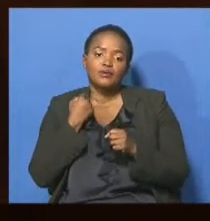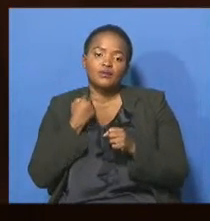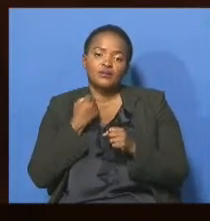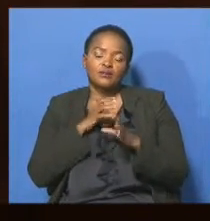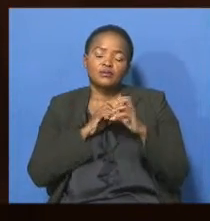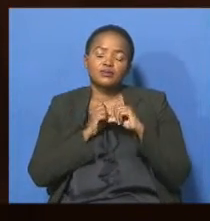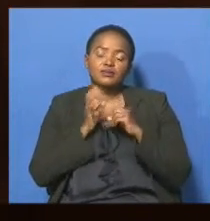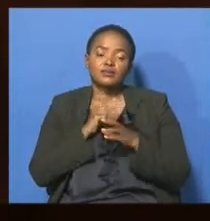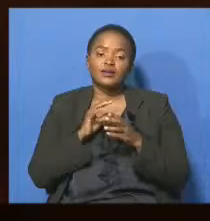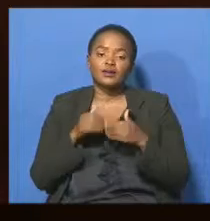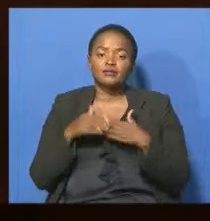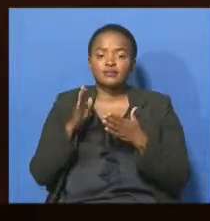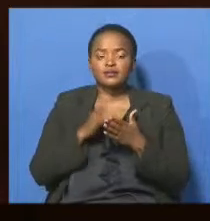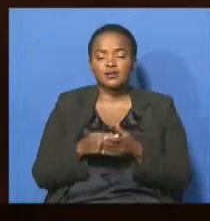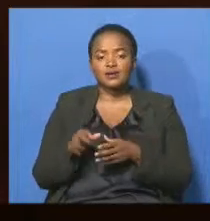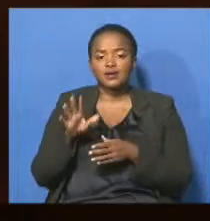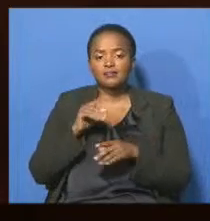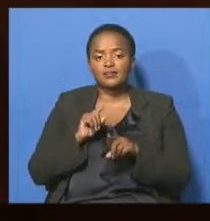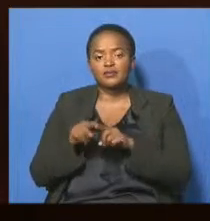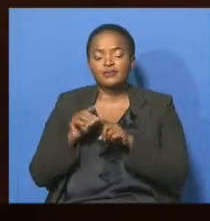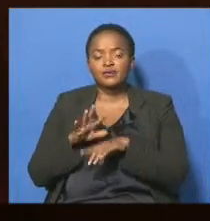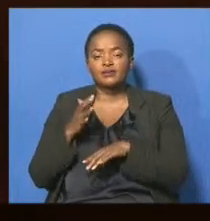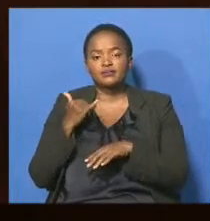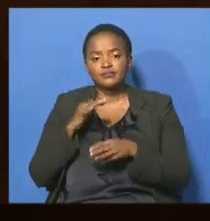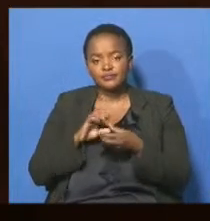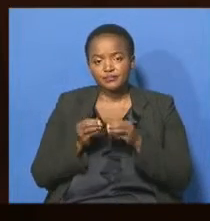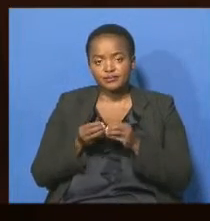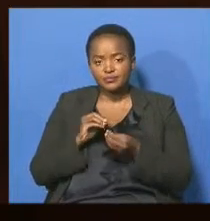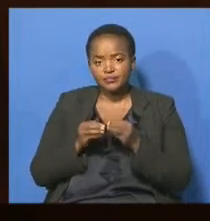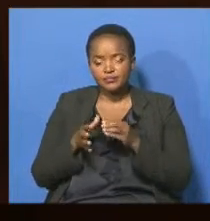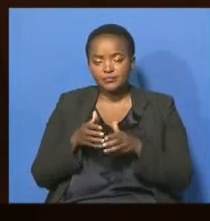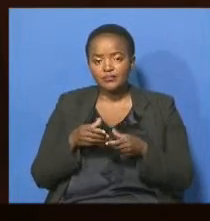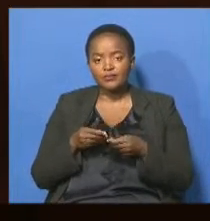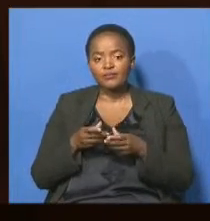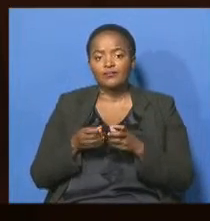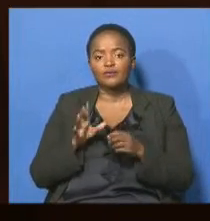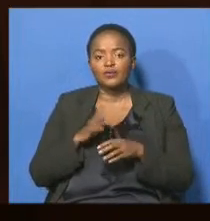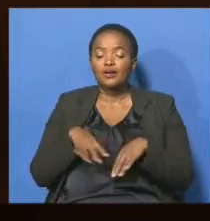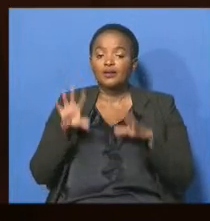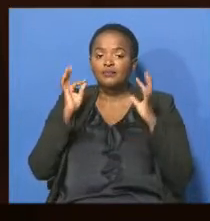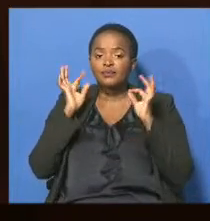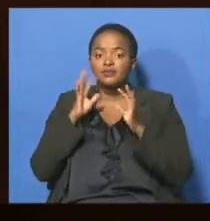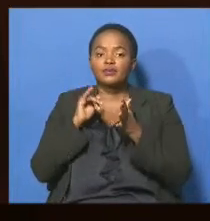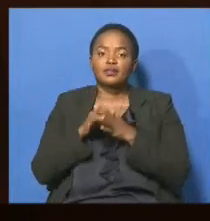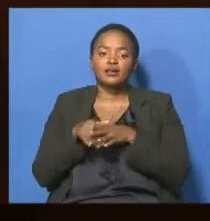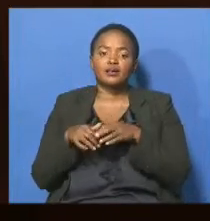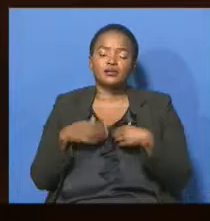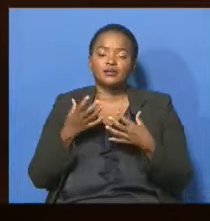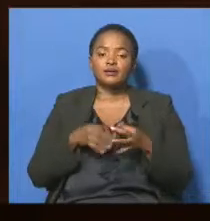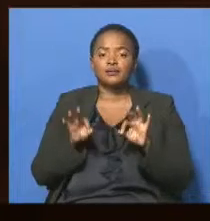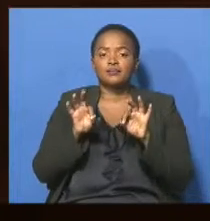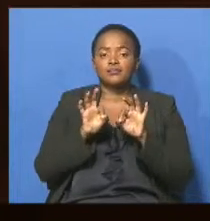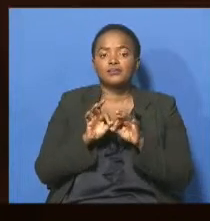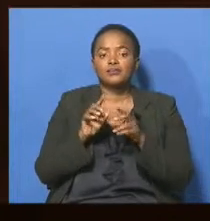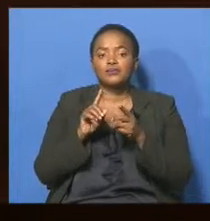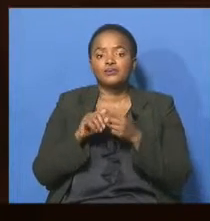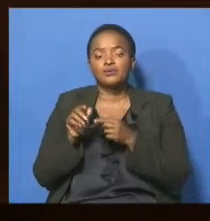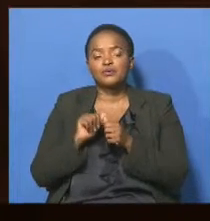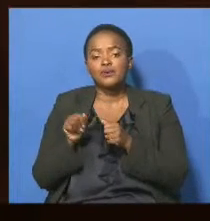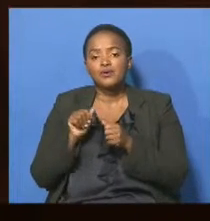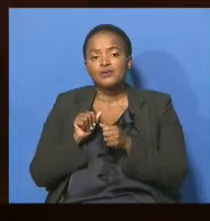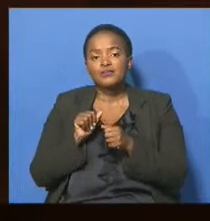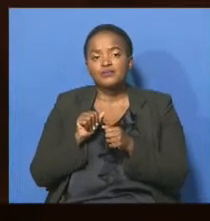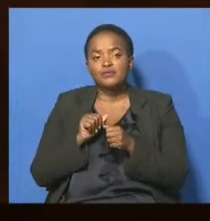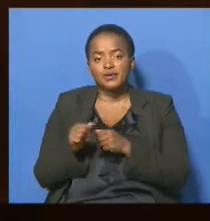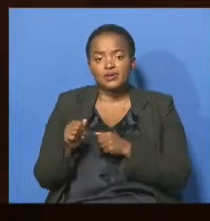suggestion boxes and hotlines. These days you have the social media, which is very key in quick movement